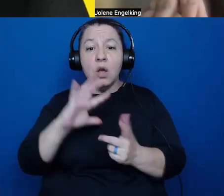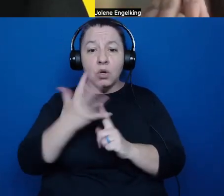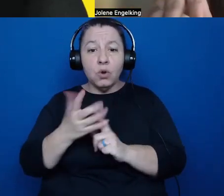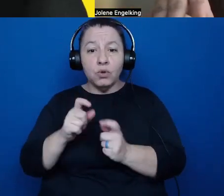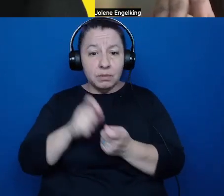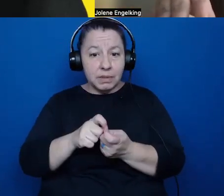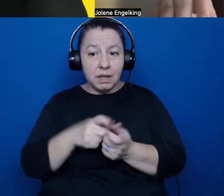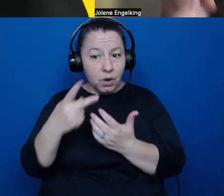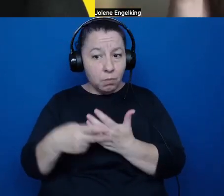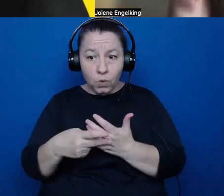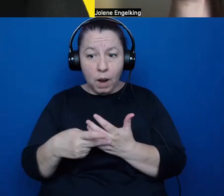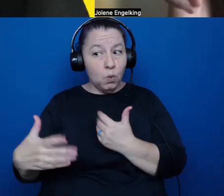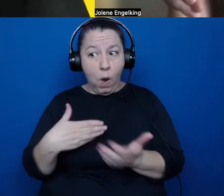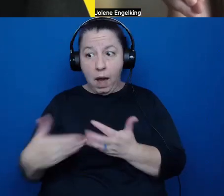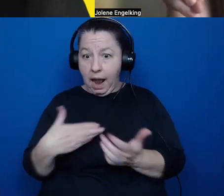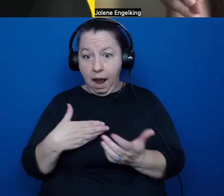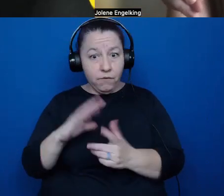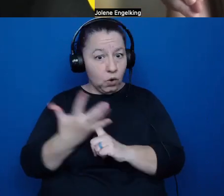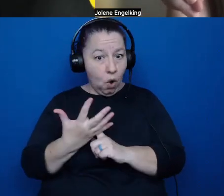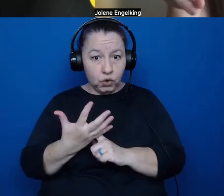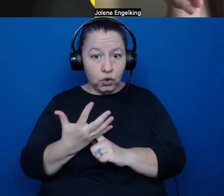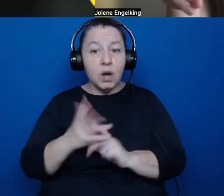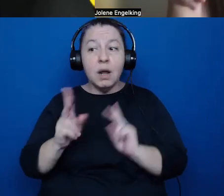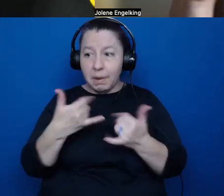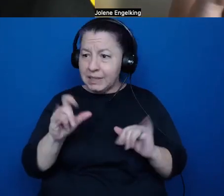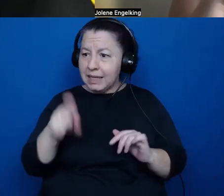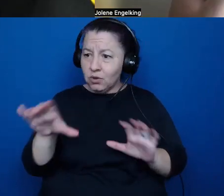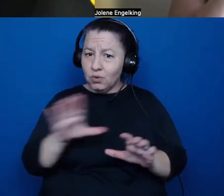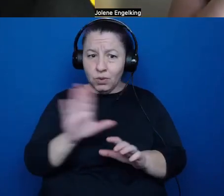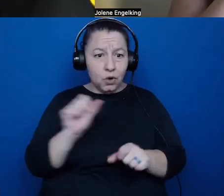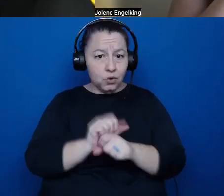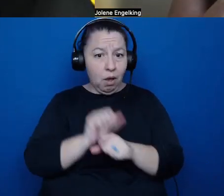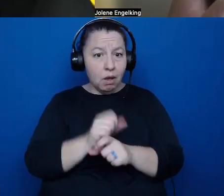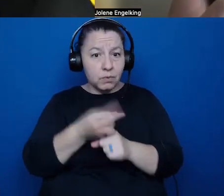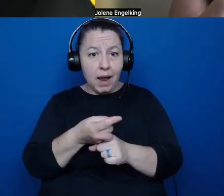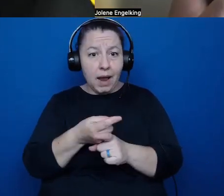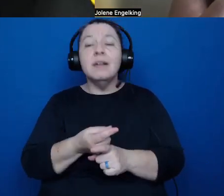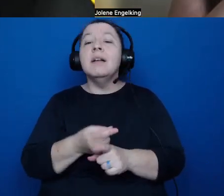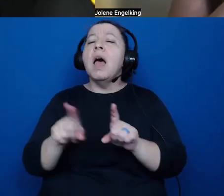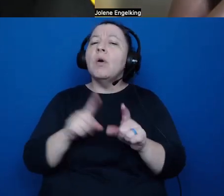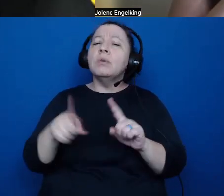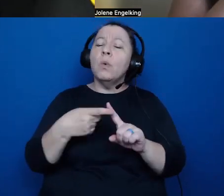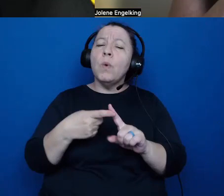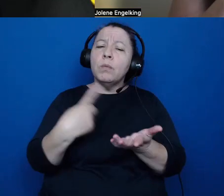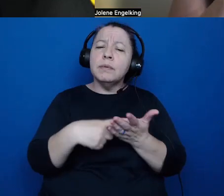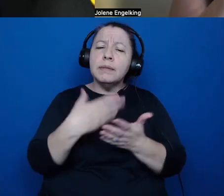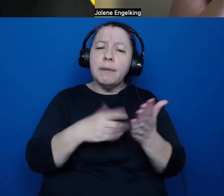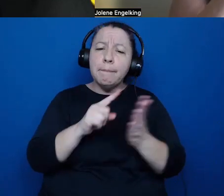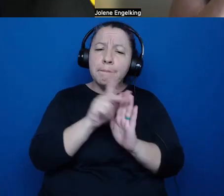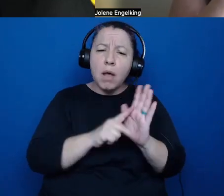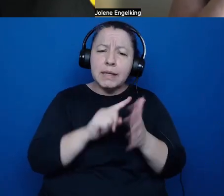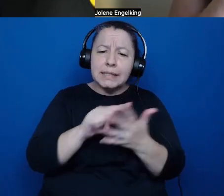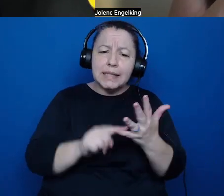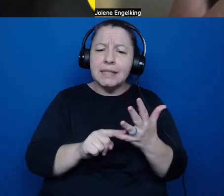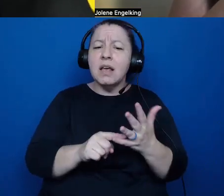it is, people still need to do their job, right? And also, when we're talking about some of these policies that are so problematic